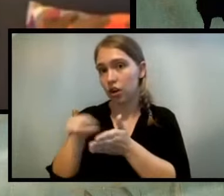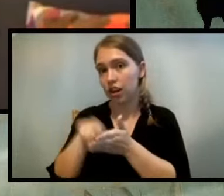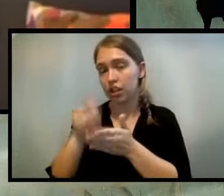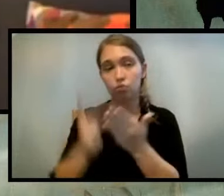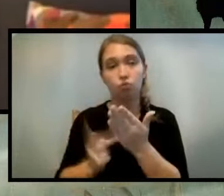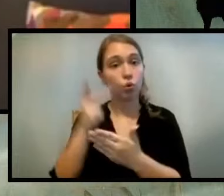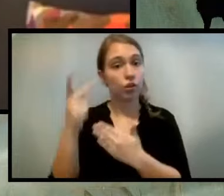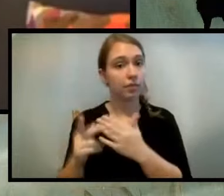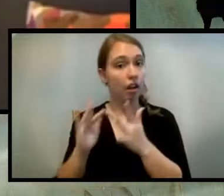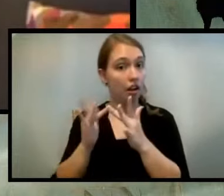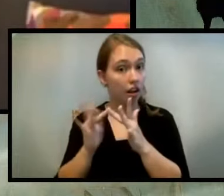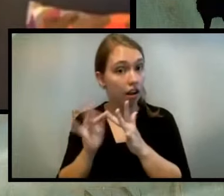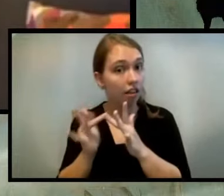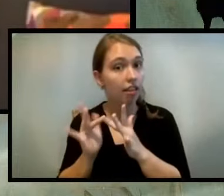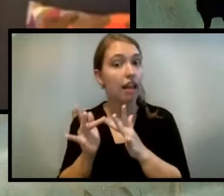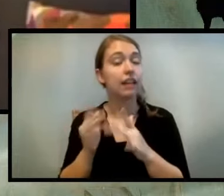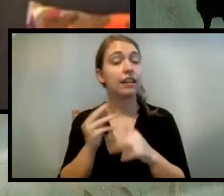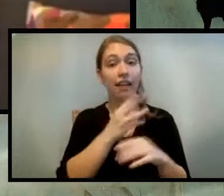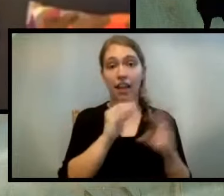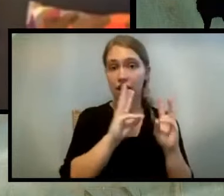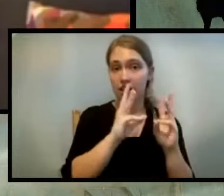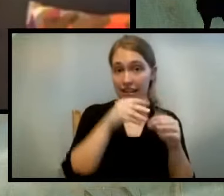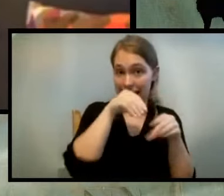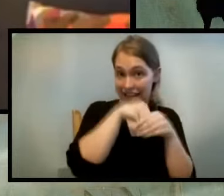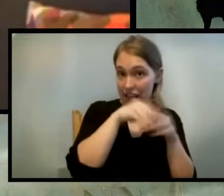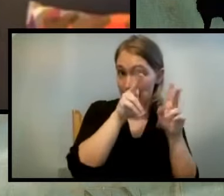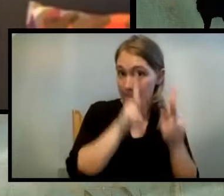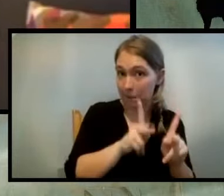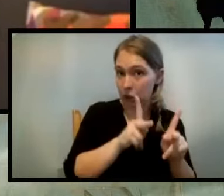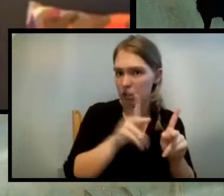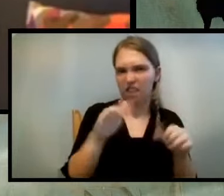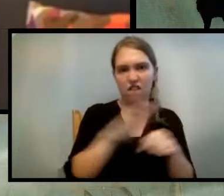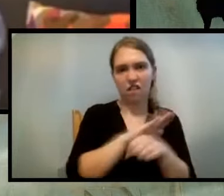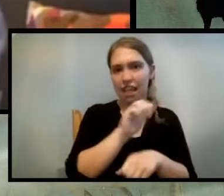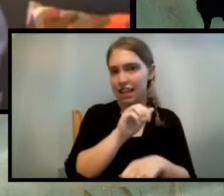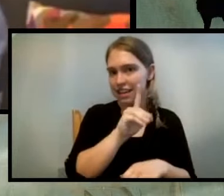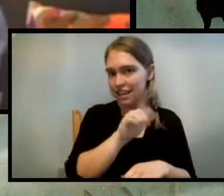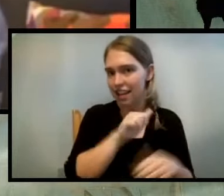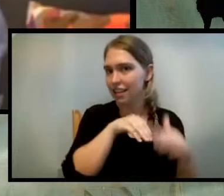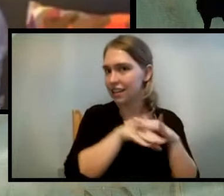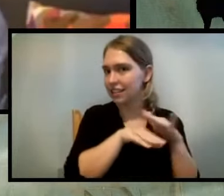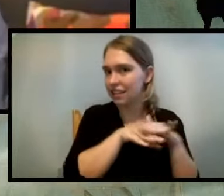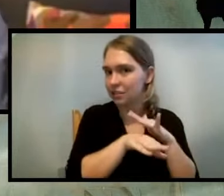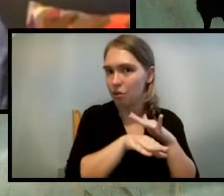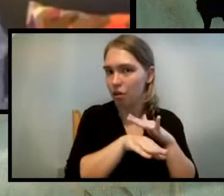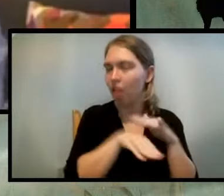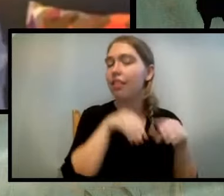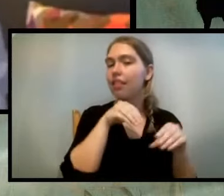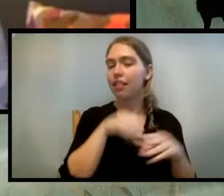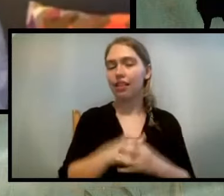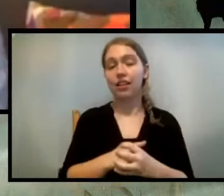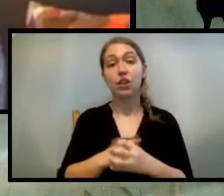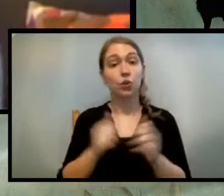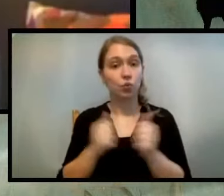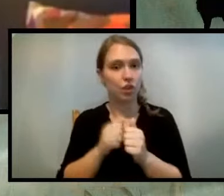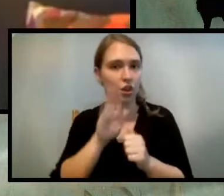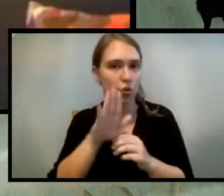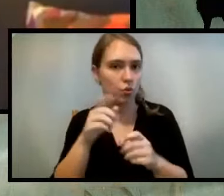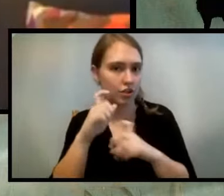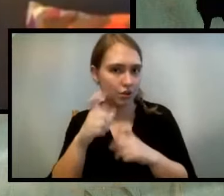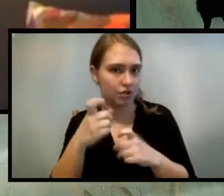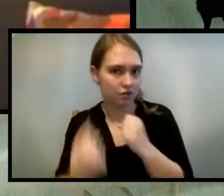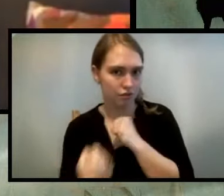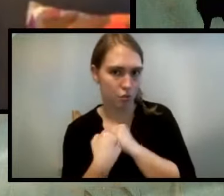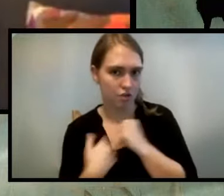online, as well as more classes and workshops that are fully ADA accessible when we're able to meet in person with your donations. So if you